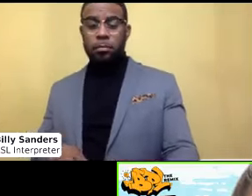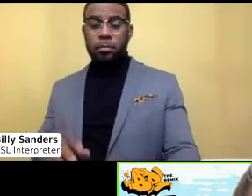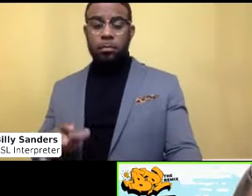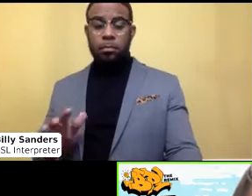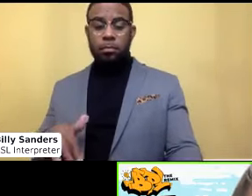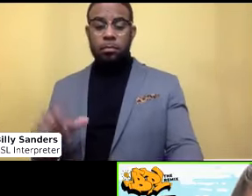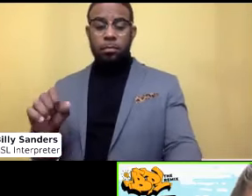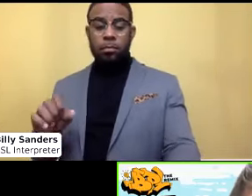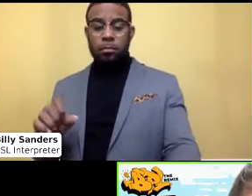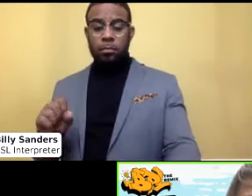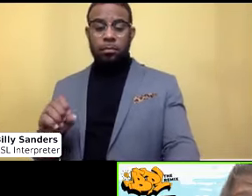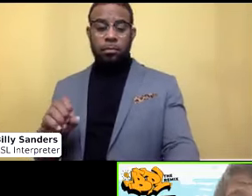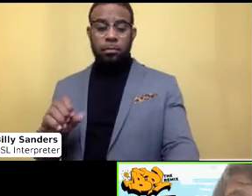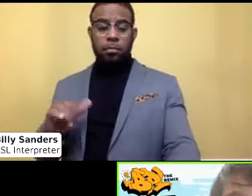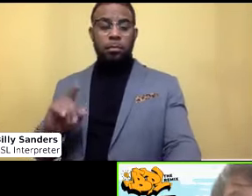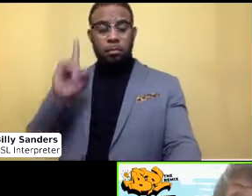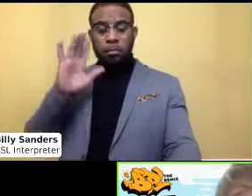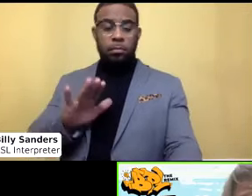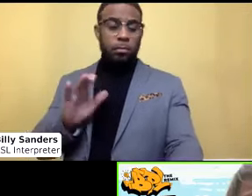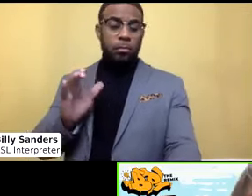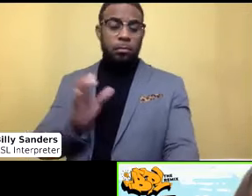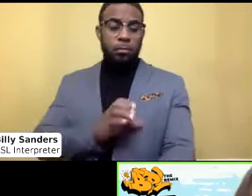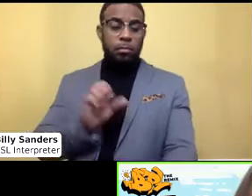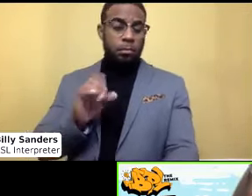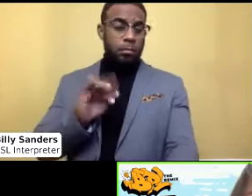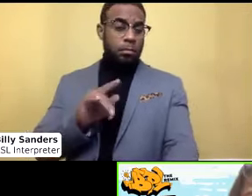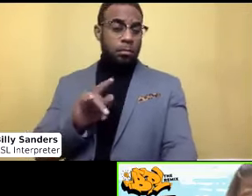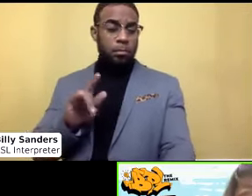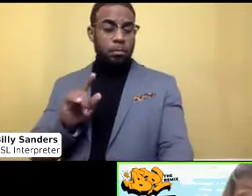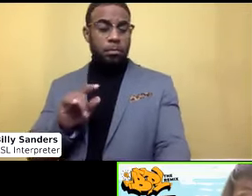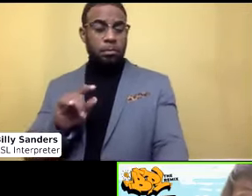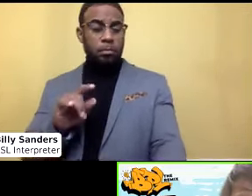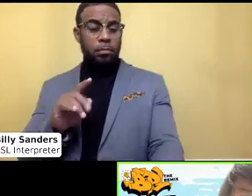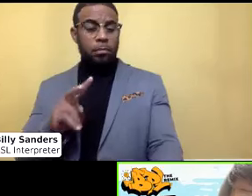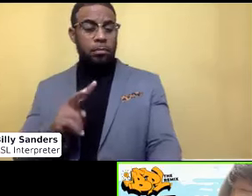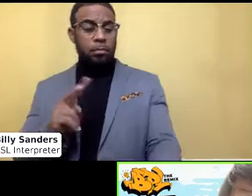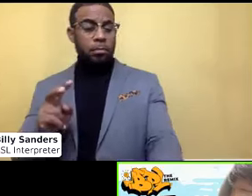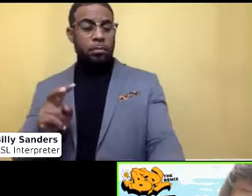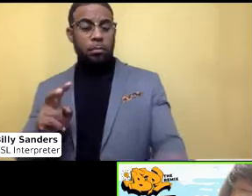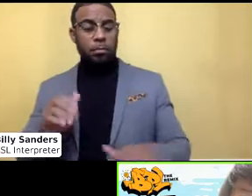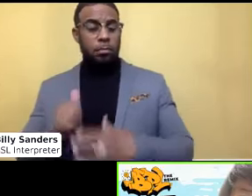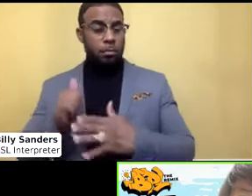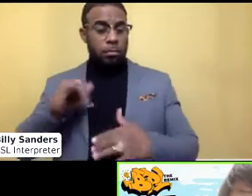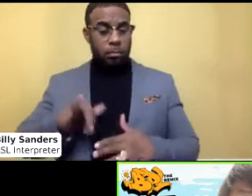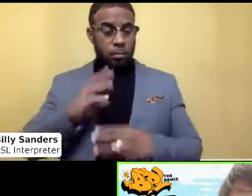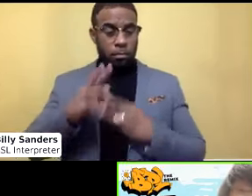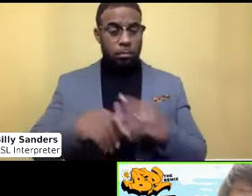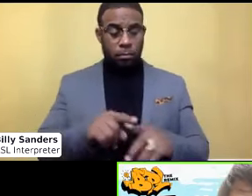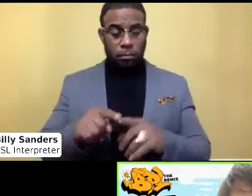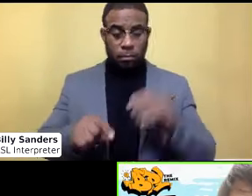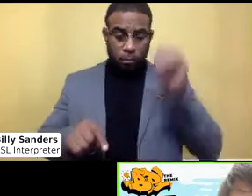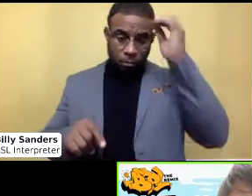diasporan, and so I do believe in the power of diaspora to be very helpful in those roles as well.